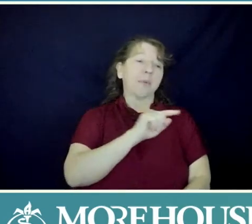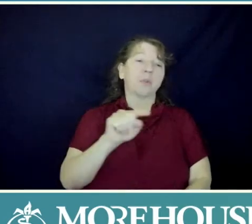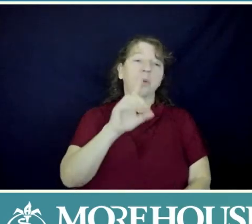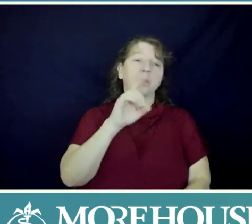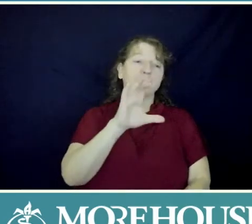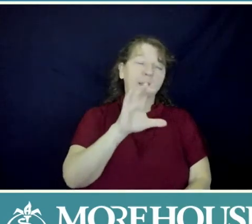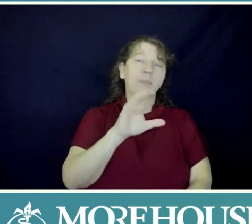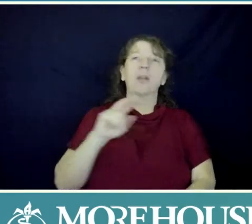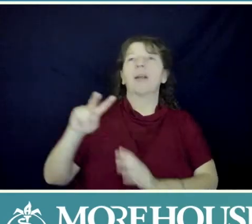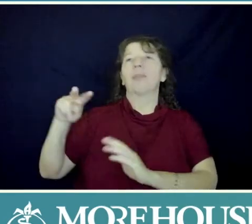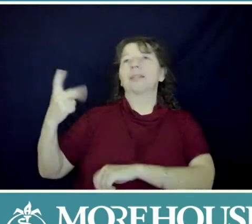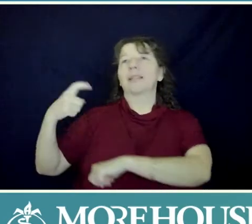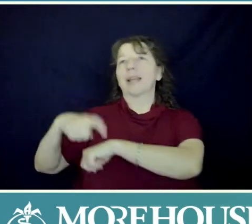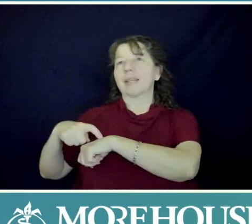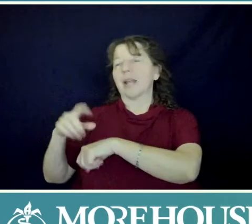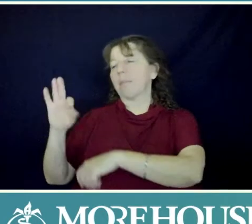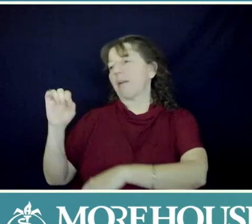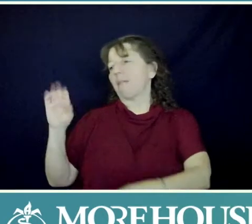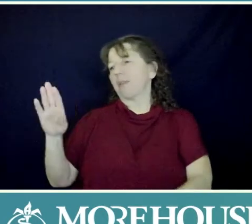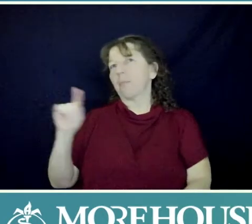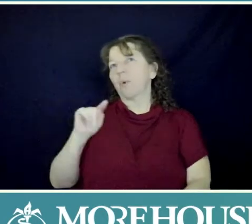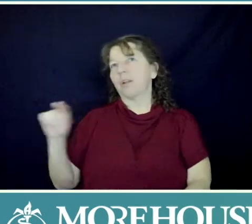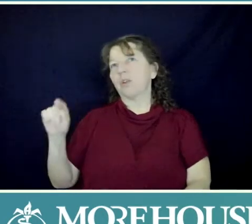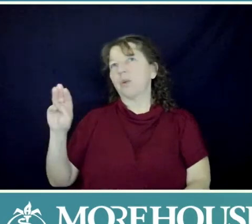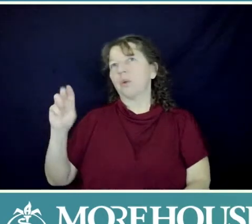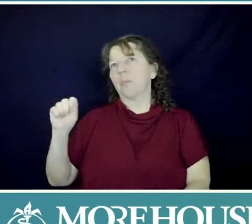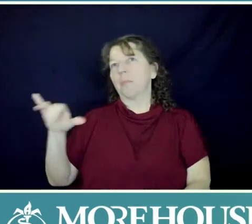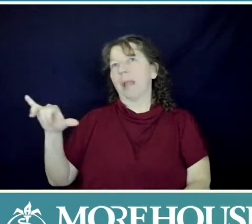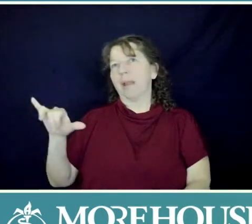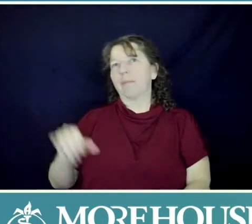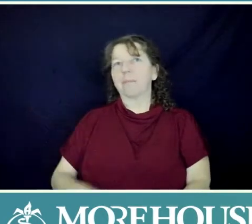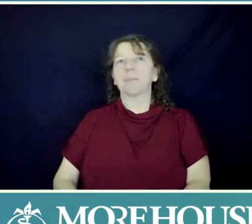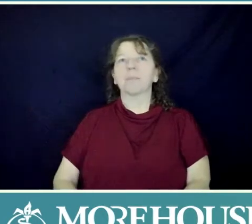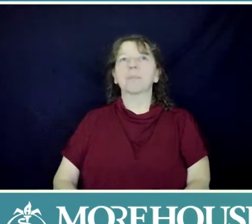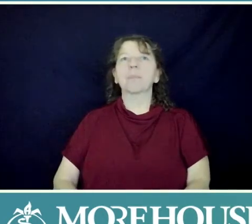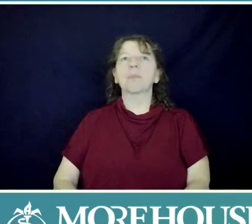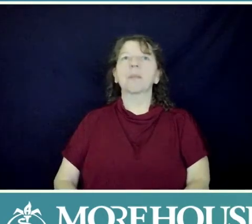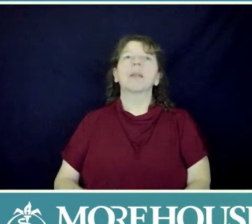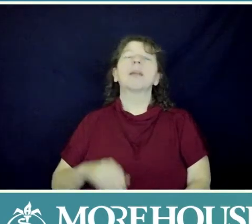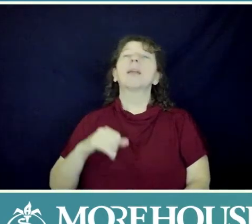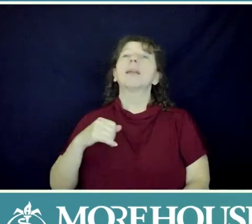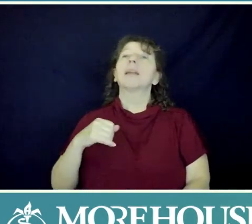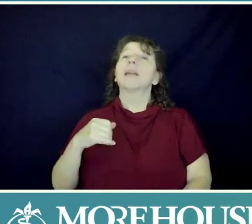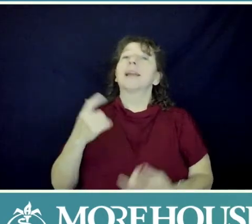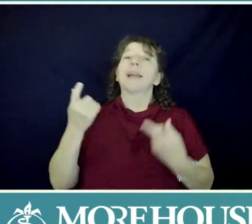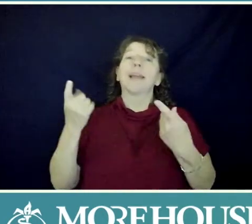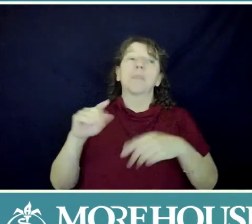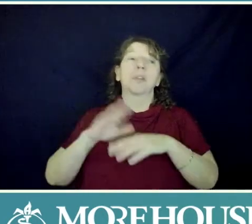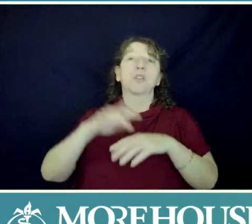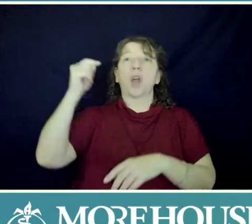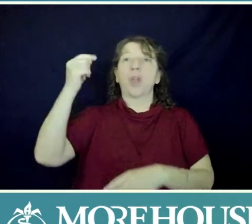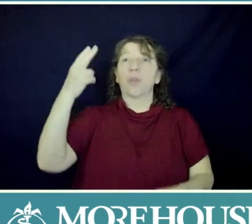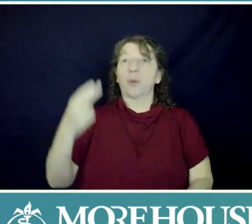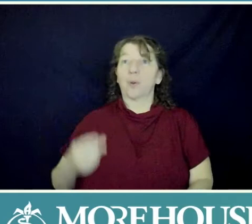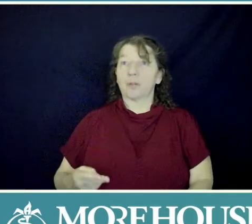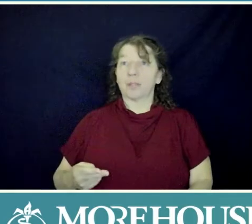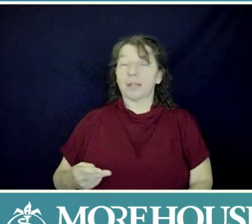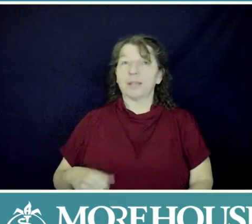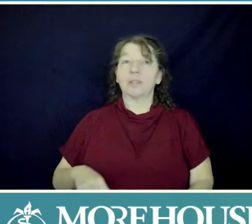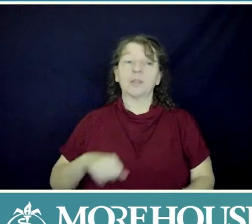again, February through May. It's offered on Thursdays, and there are two options, 2 to